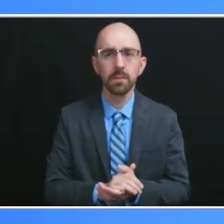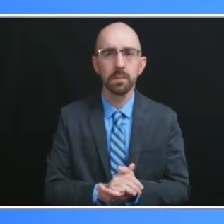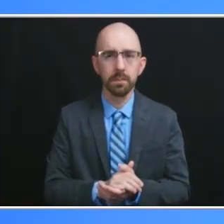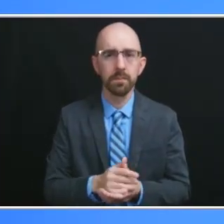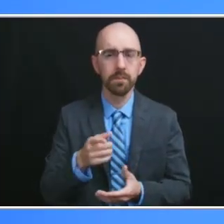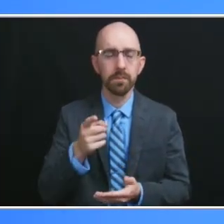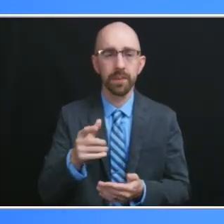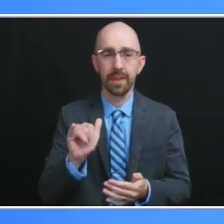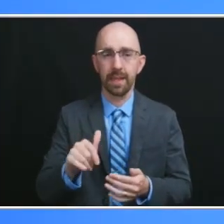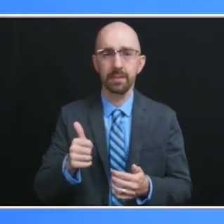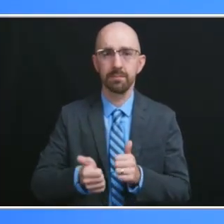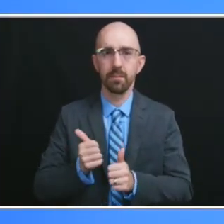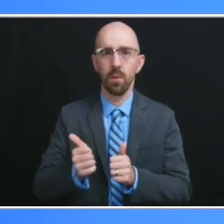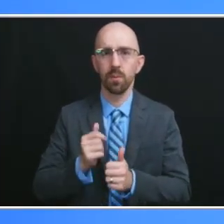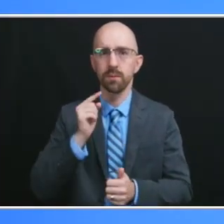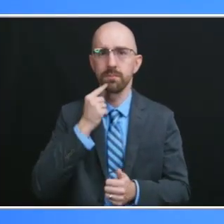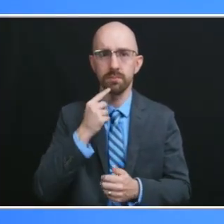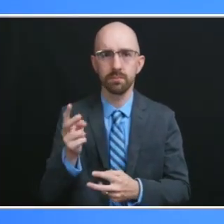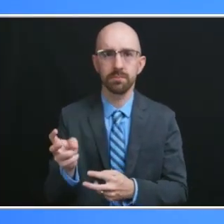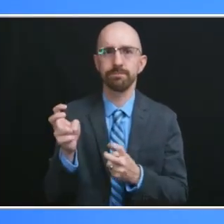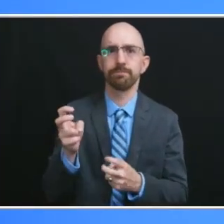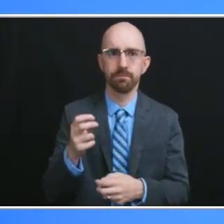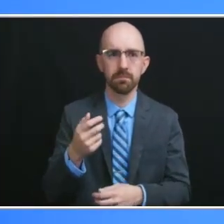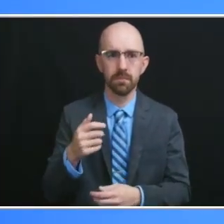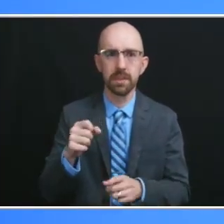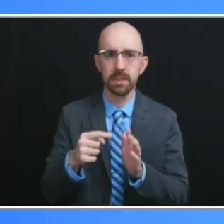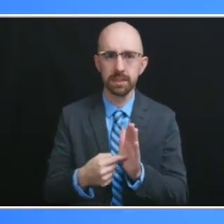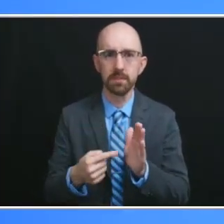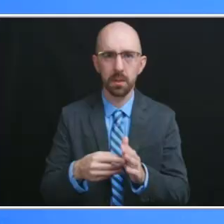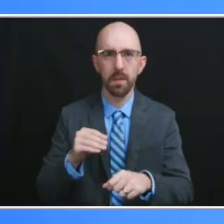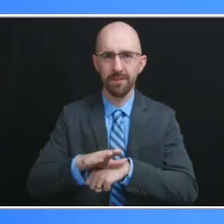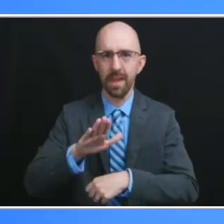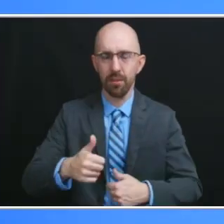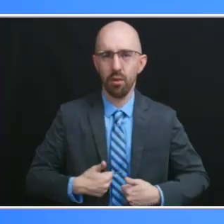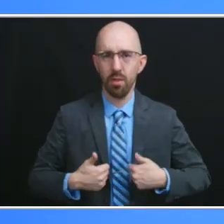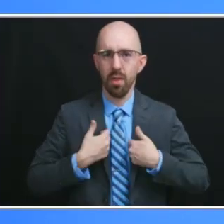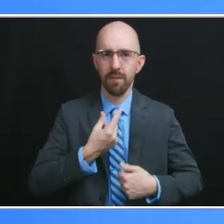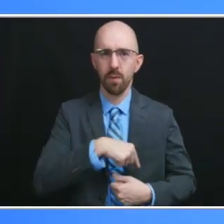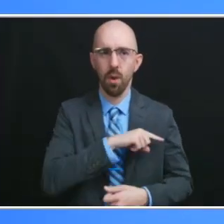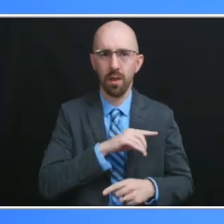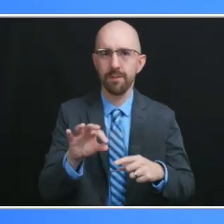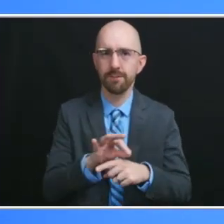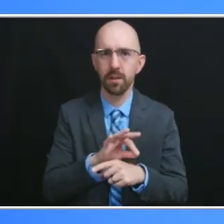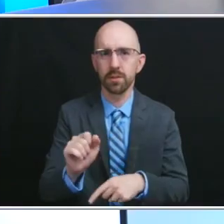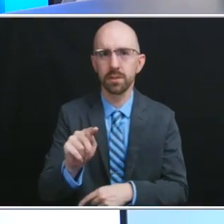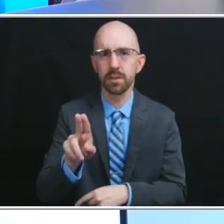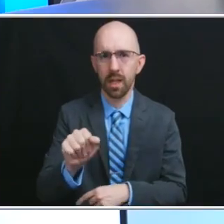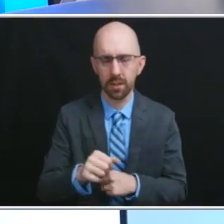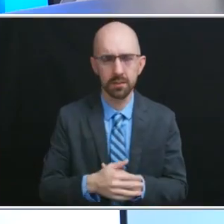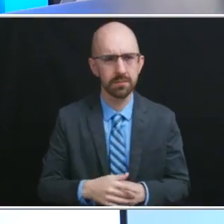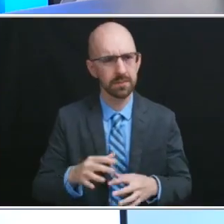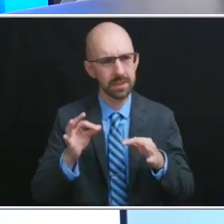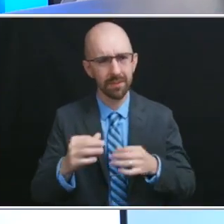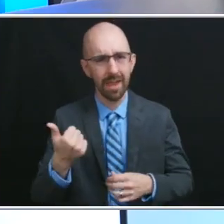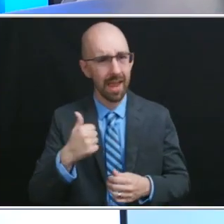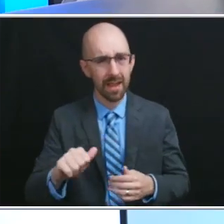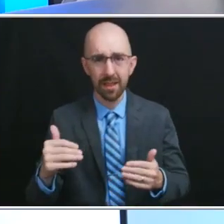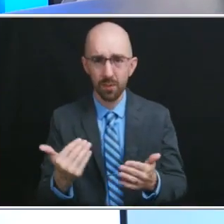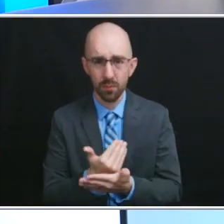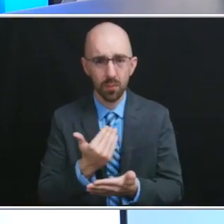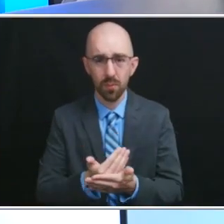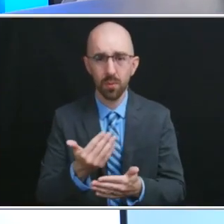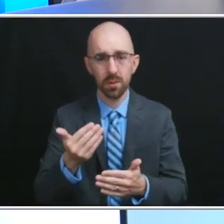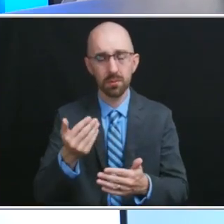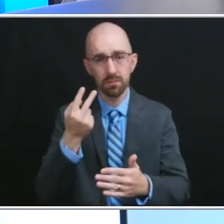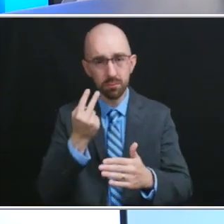debilitating symptoms for patients and really affect their quality of life and their functional status. Absolutely. Is there anything new on the horizon that